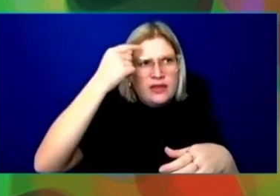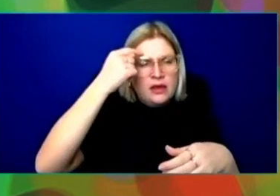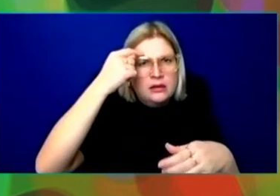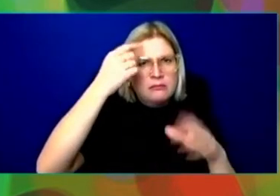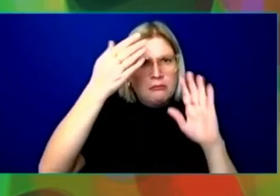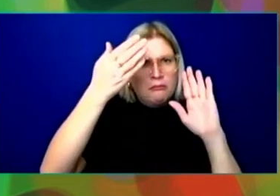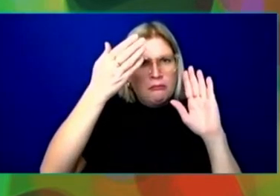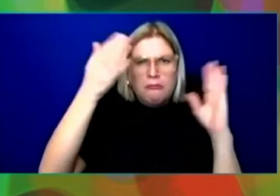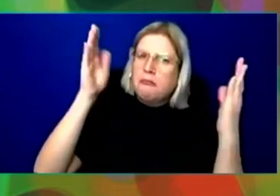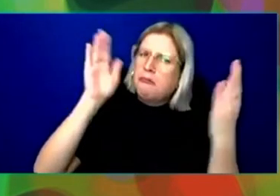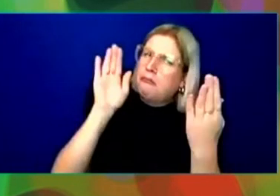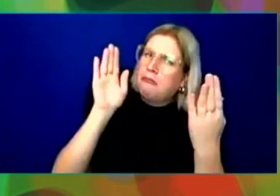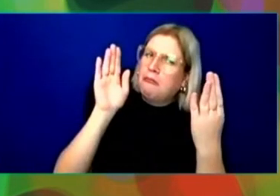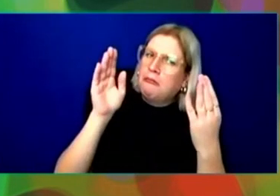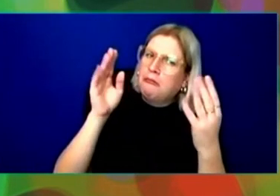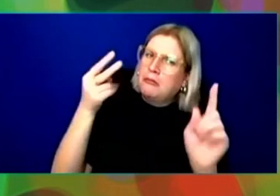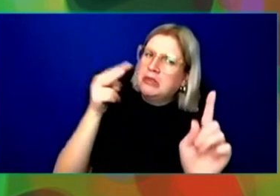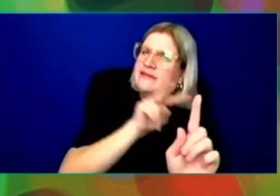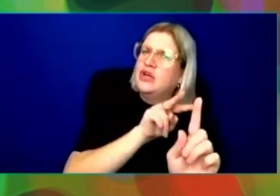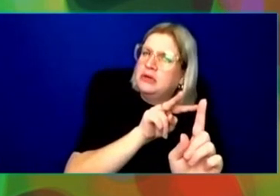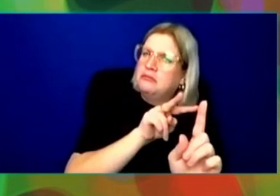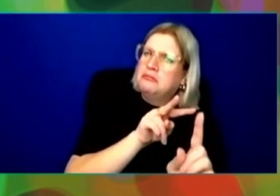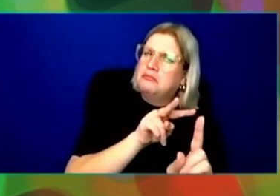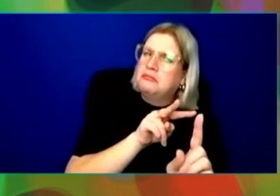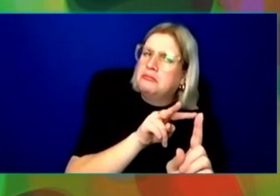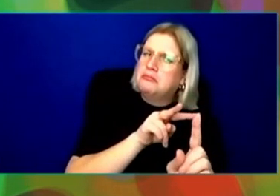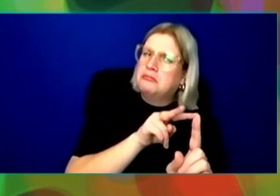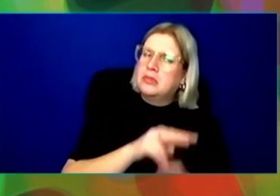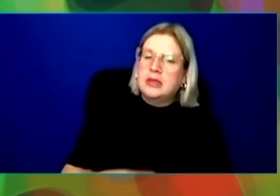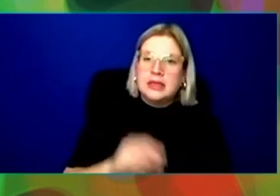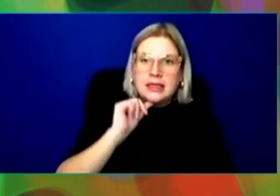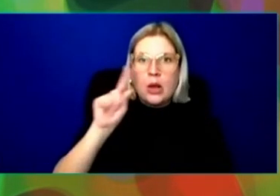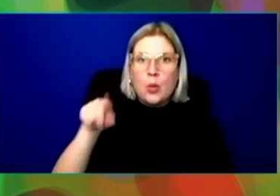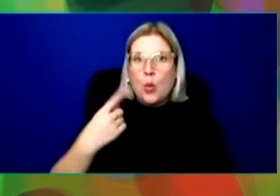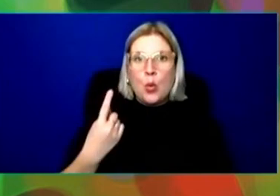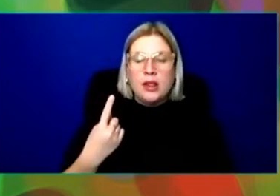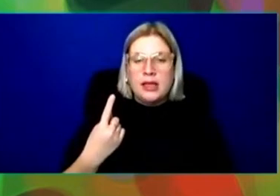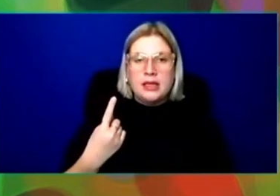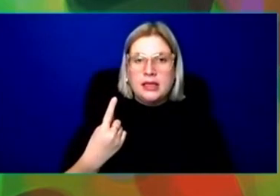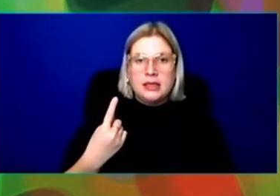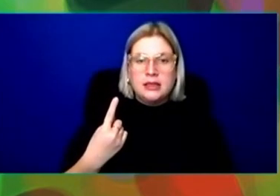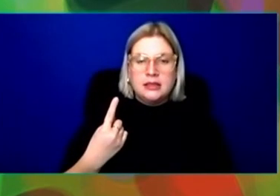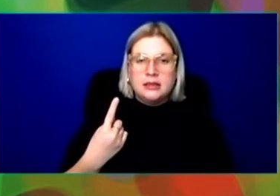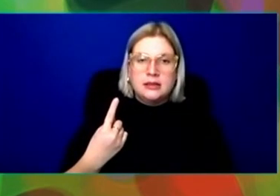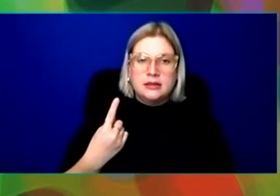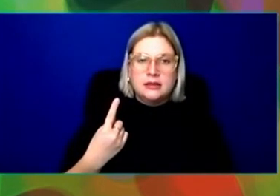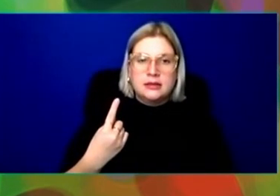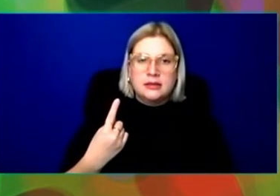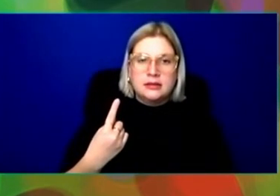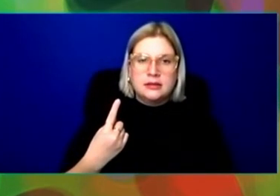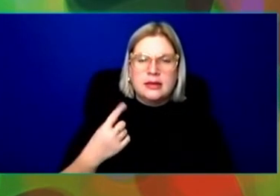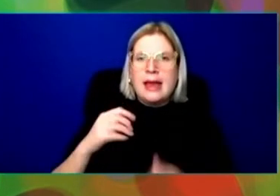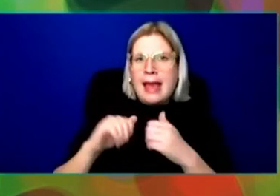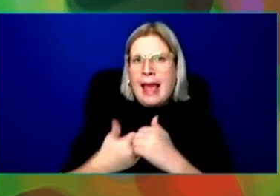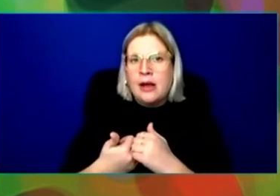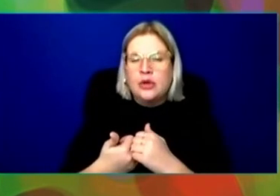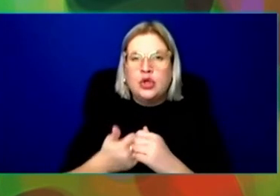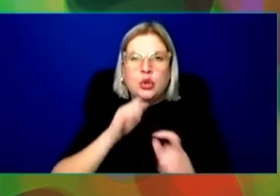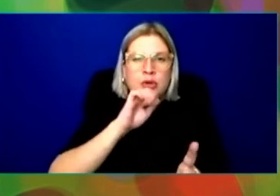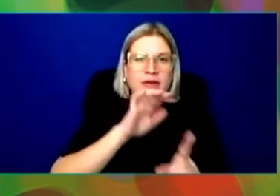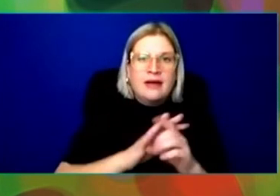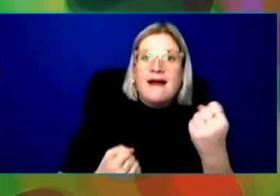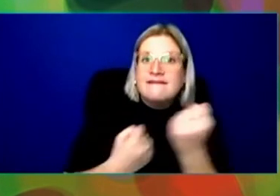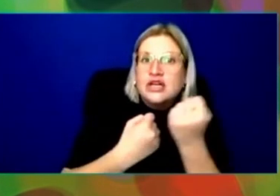generation of people to just think differently. And so not only in addition to you know, how do we affirm Black life, but how do we